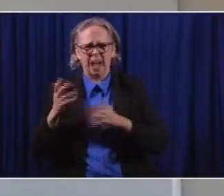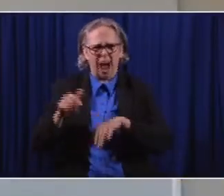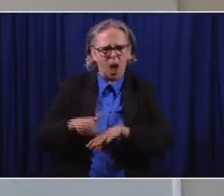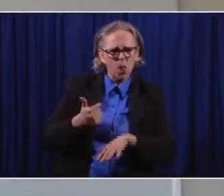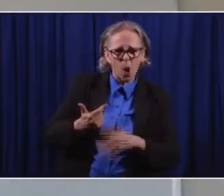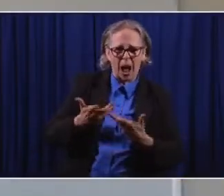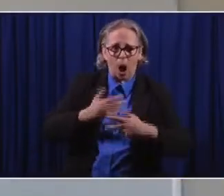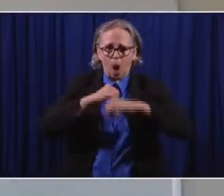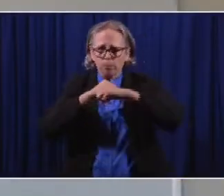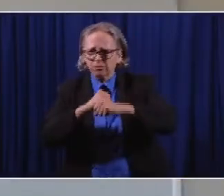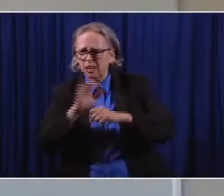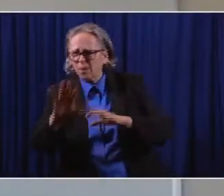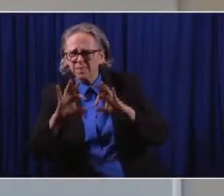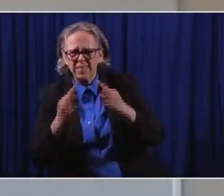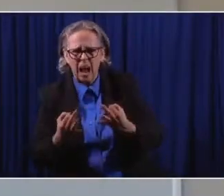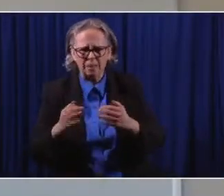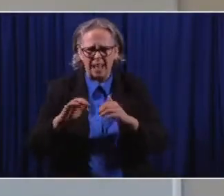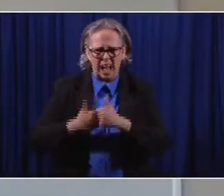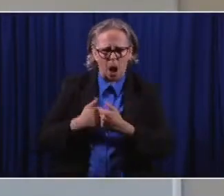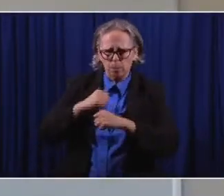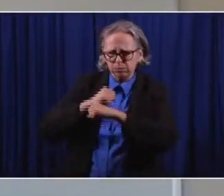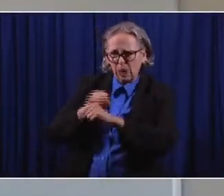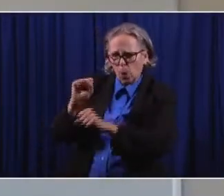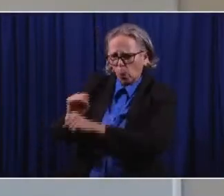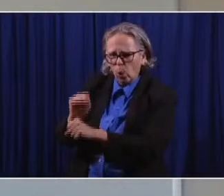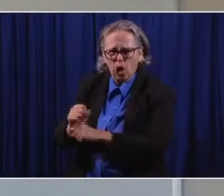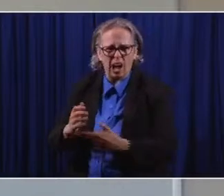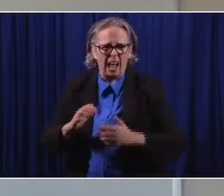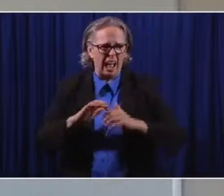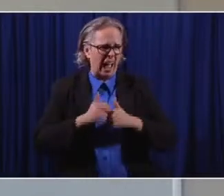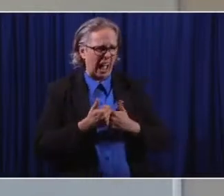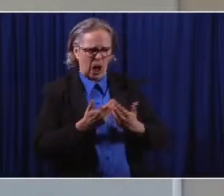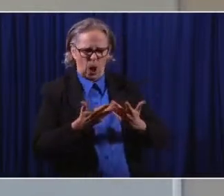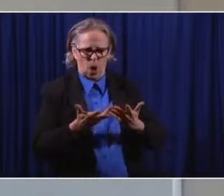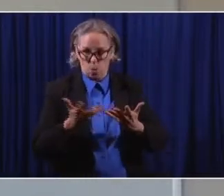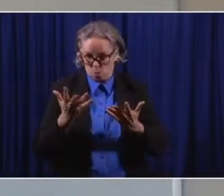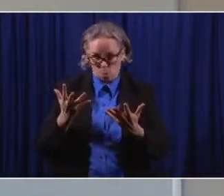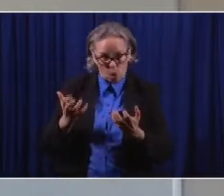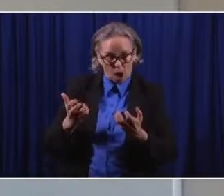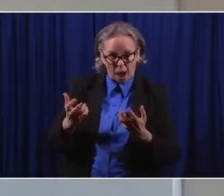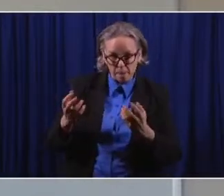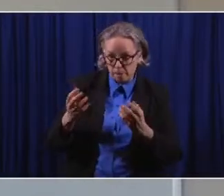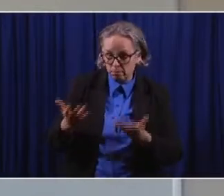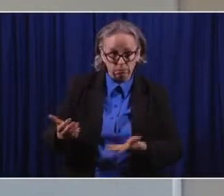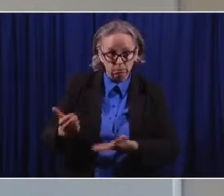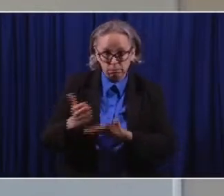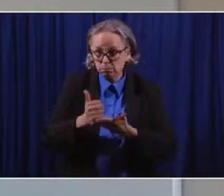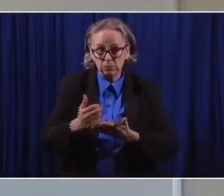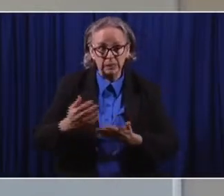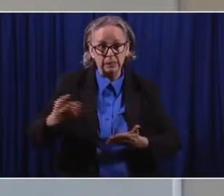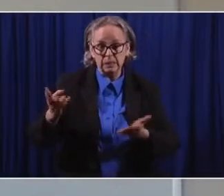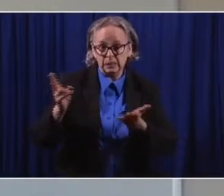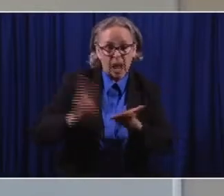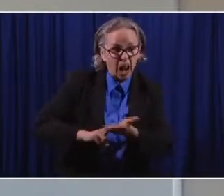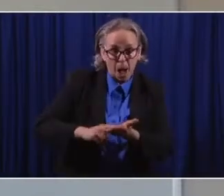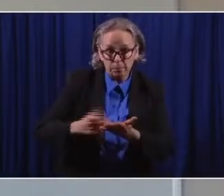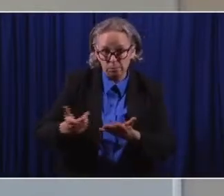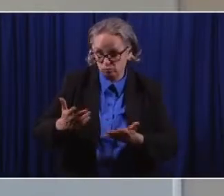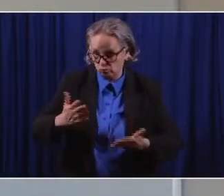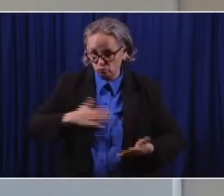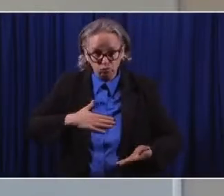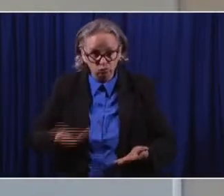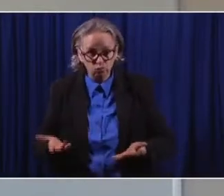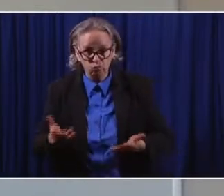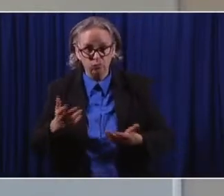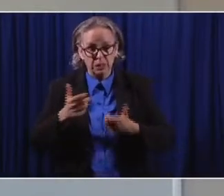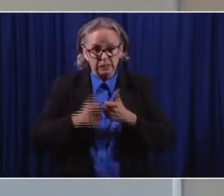and your workplace. If they want to sign up for a system where they report symptoms to us, that's